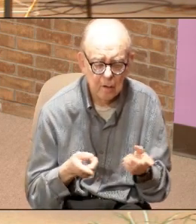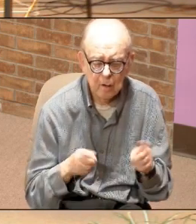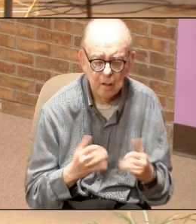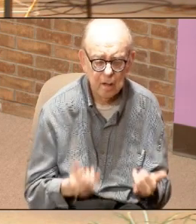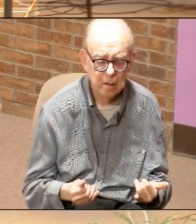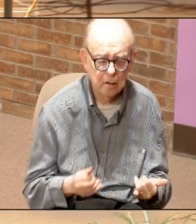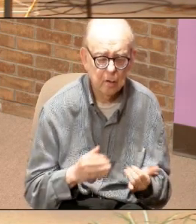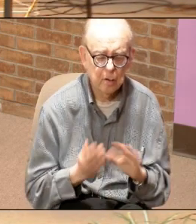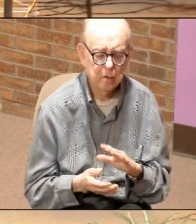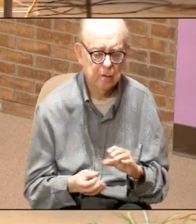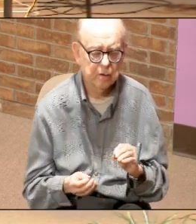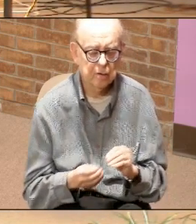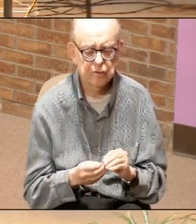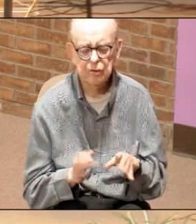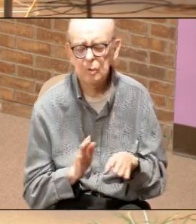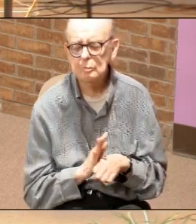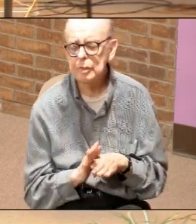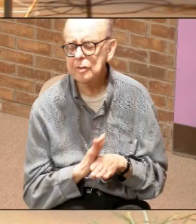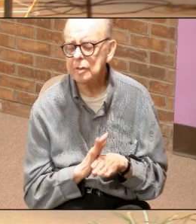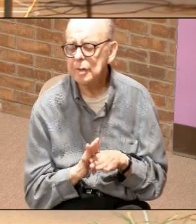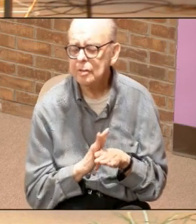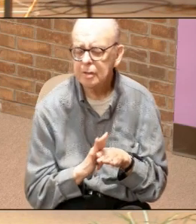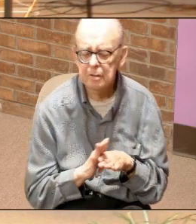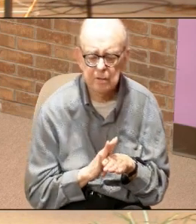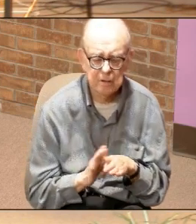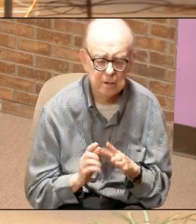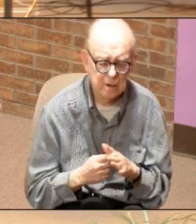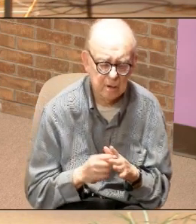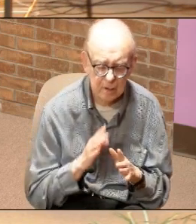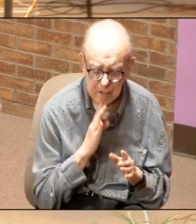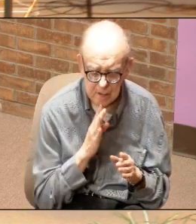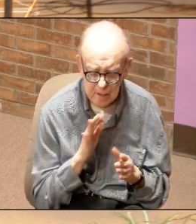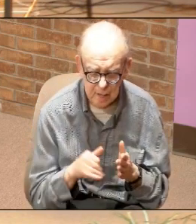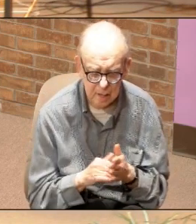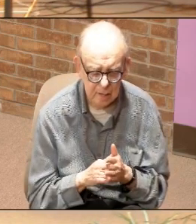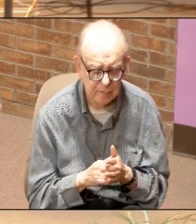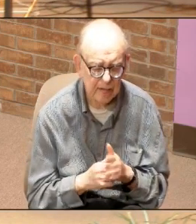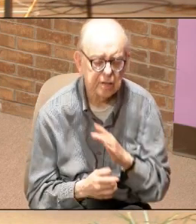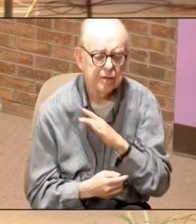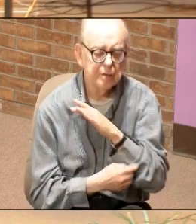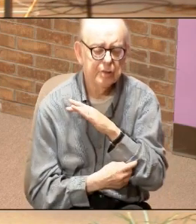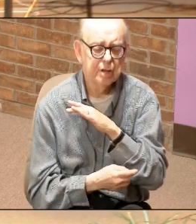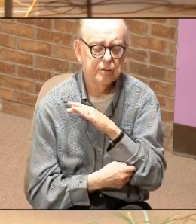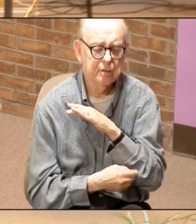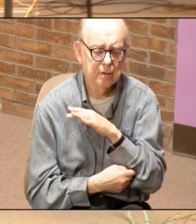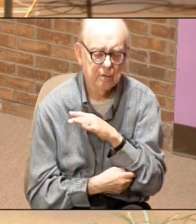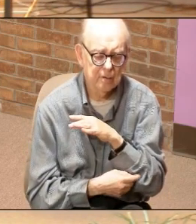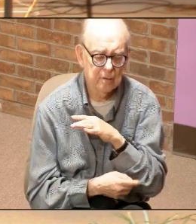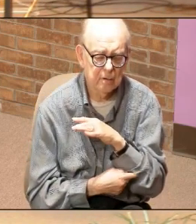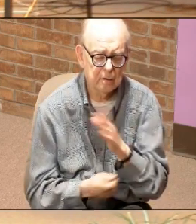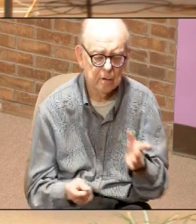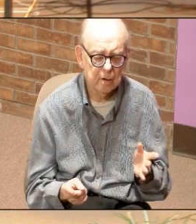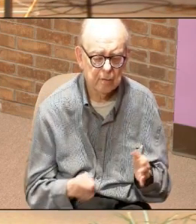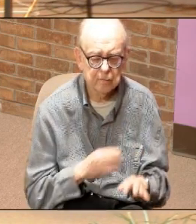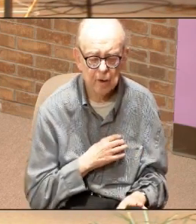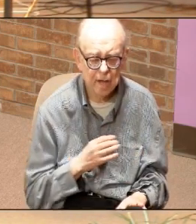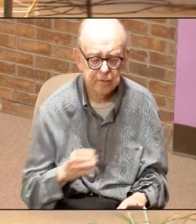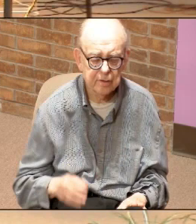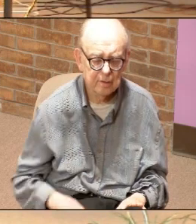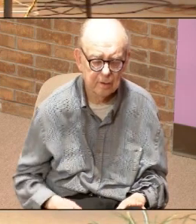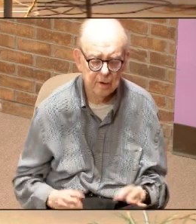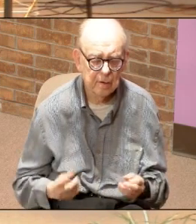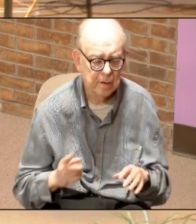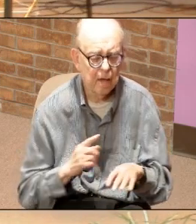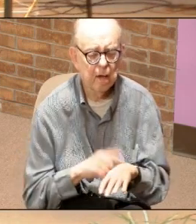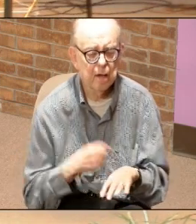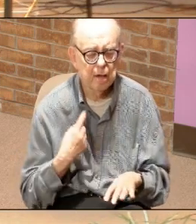happened is we become so busy. We started talking about the temptation of Christ. And